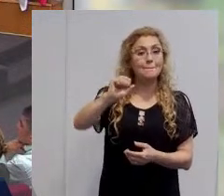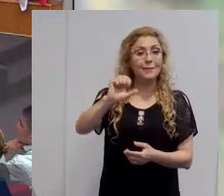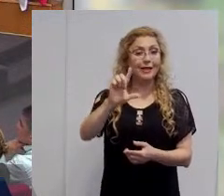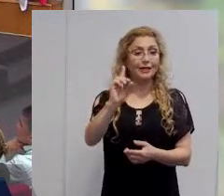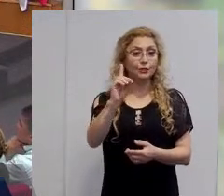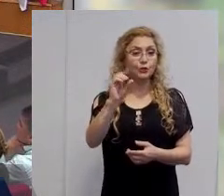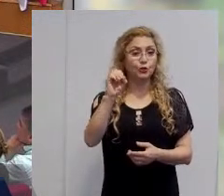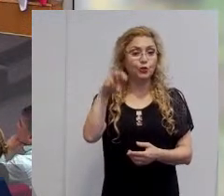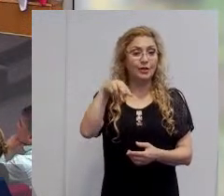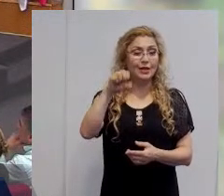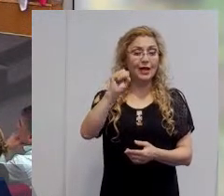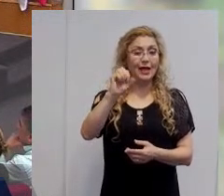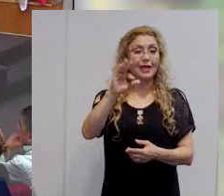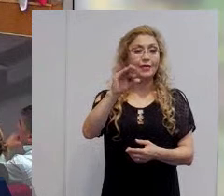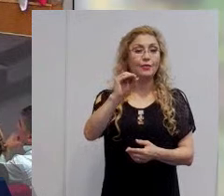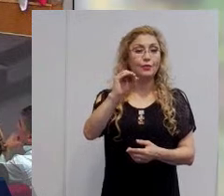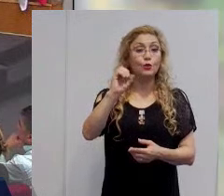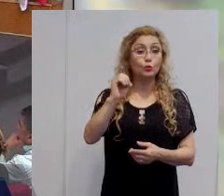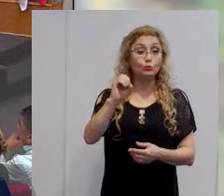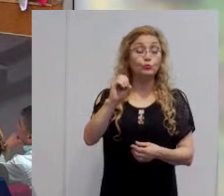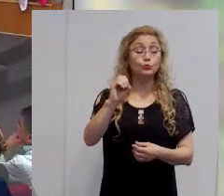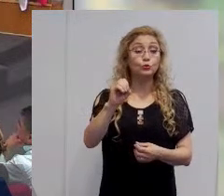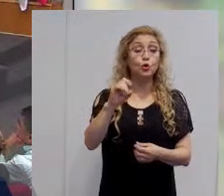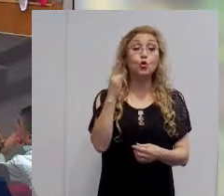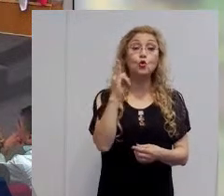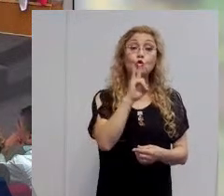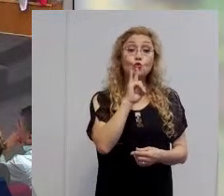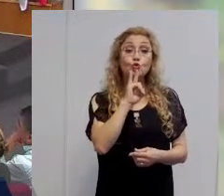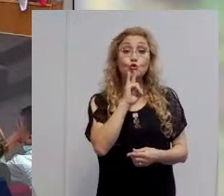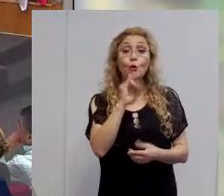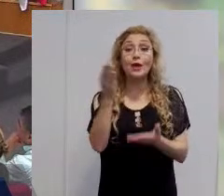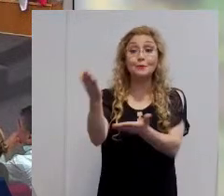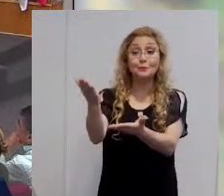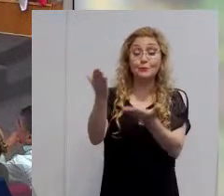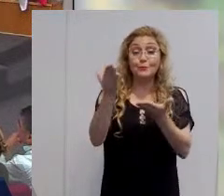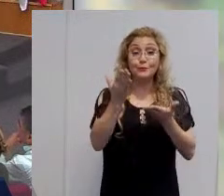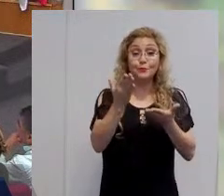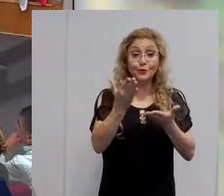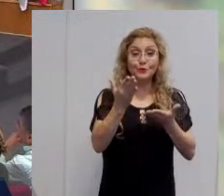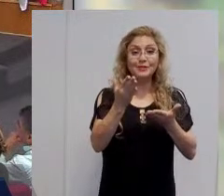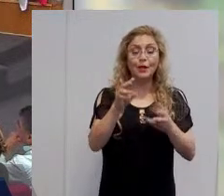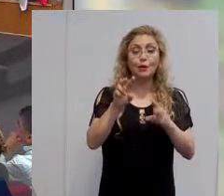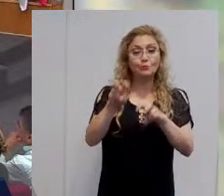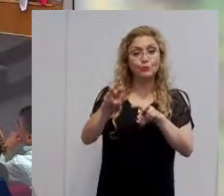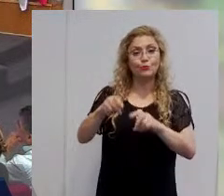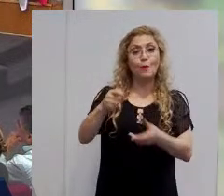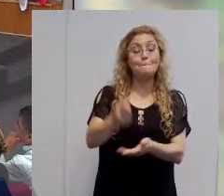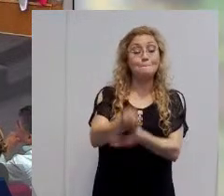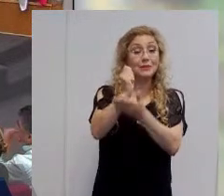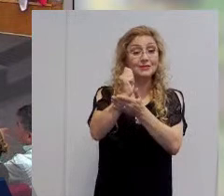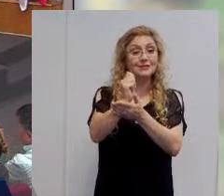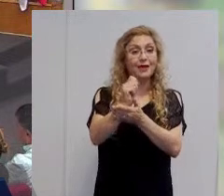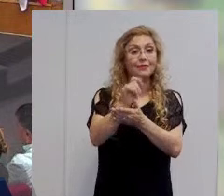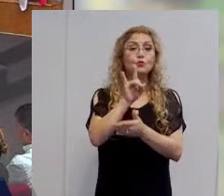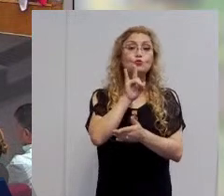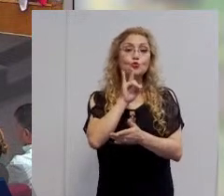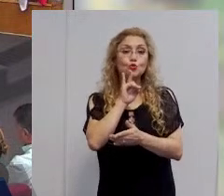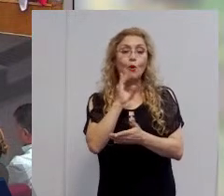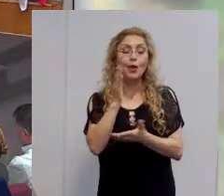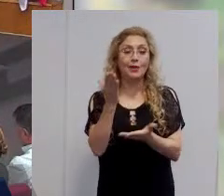representing the Director General of Pro Tempore Secretariat, the Ministry of Livestock, Agriculture and Fisheries of Uruguay.